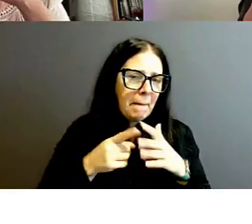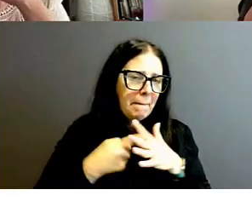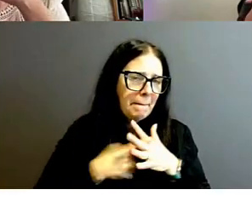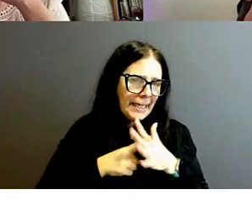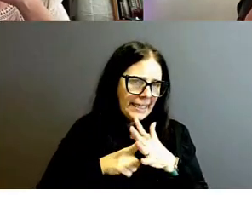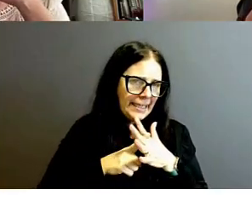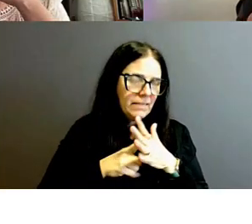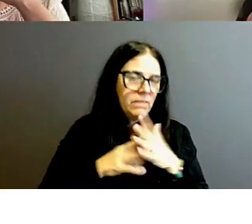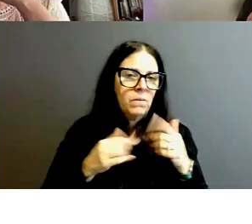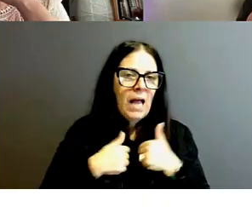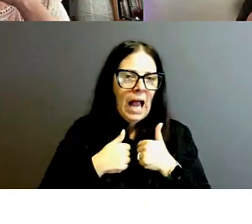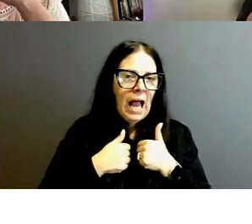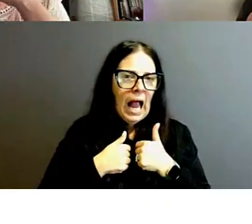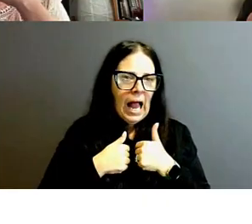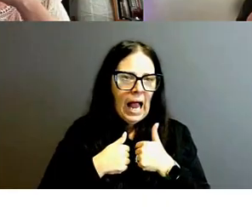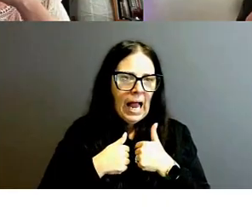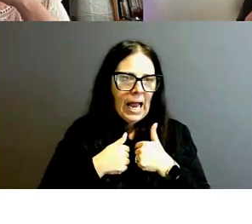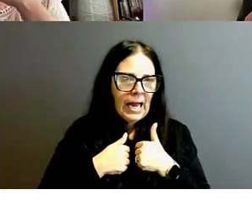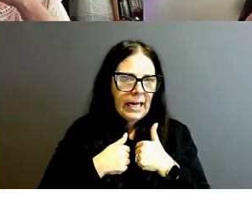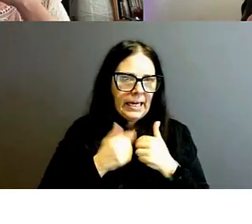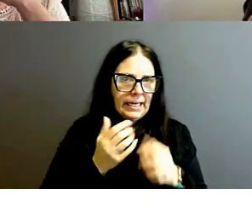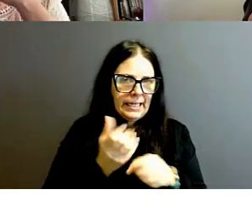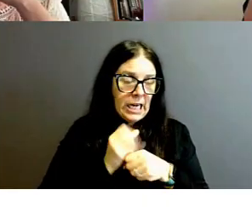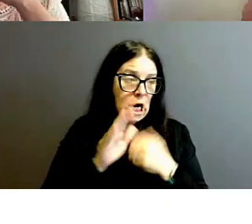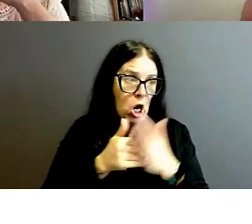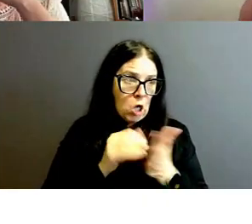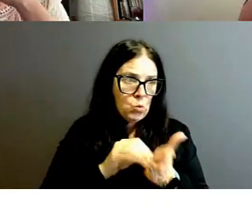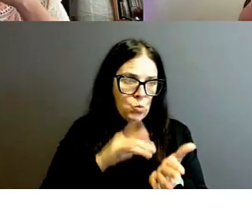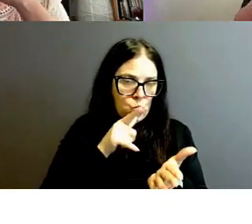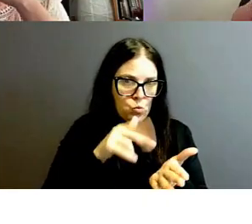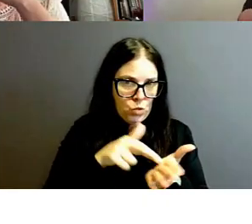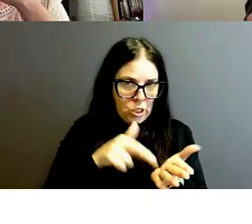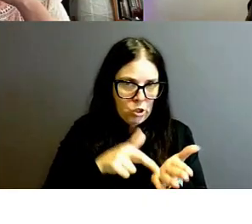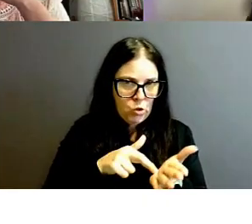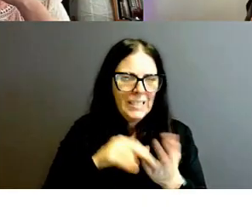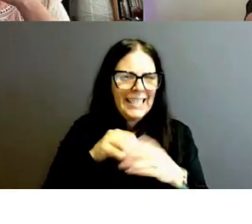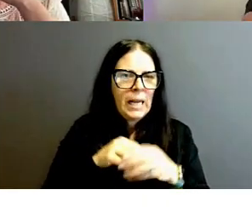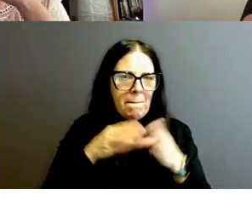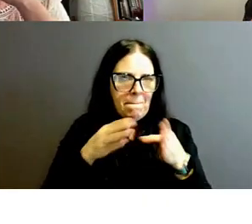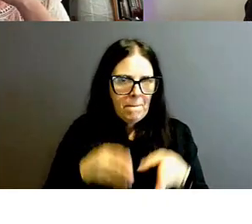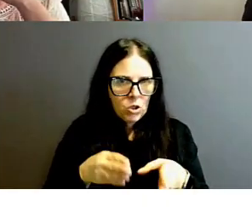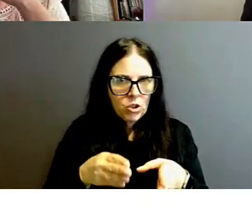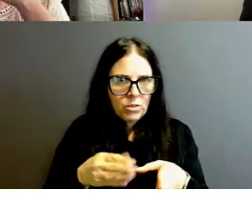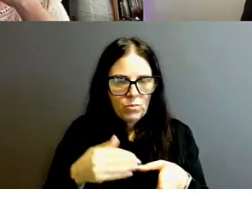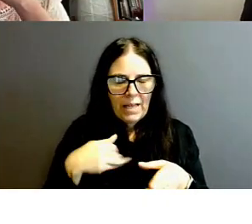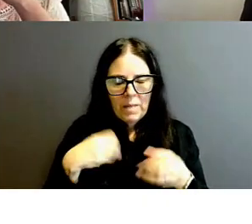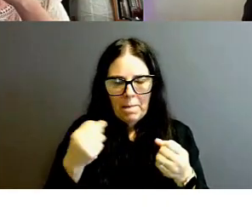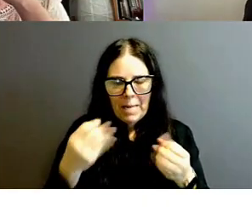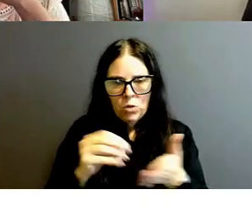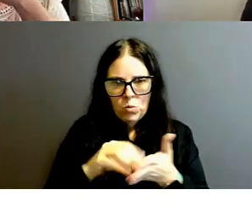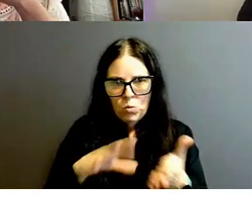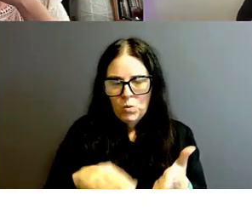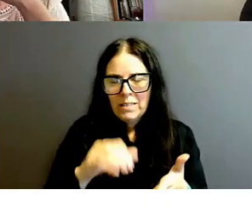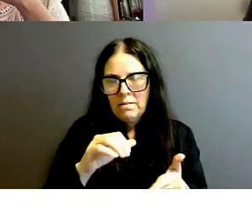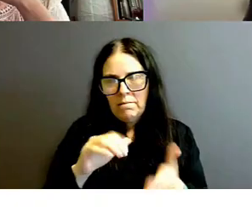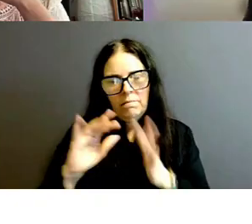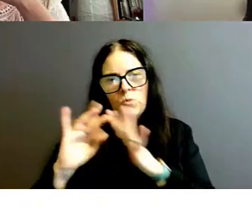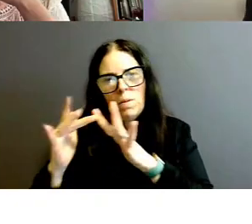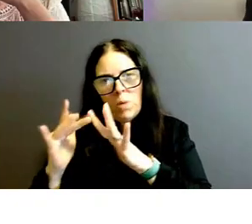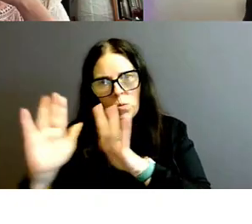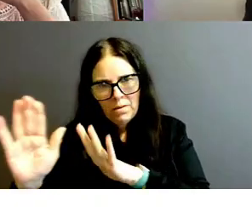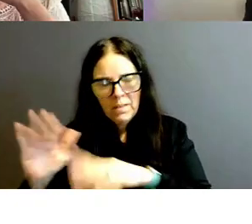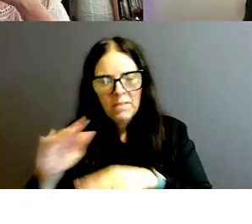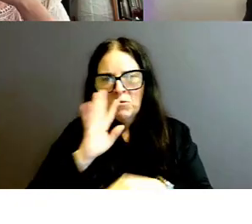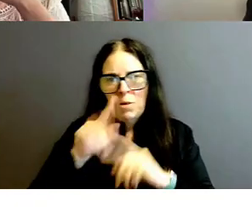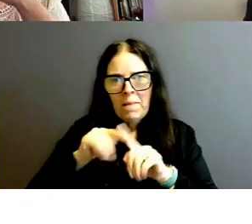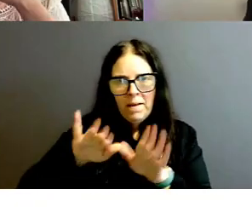I get all students who register who are in person, right? Like we have a lot of students that are not in-person learners.